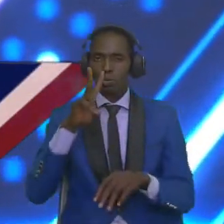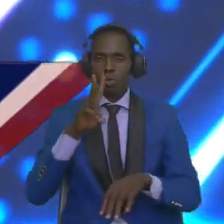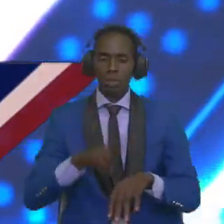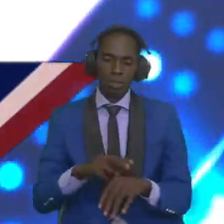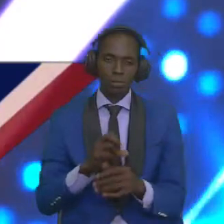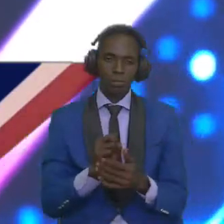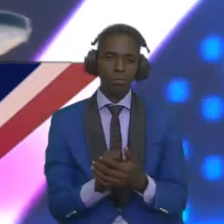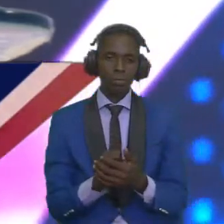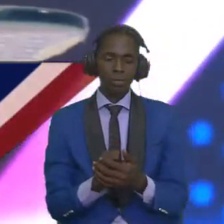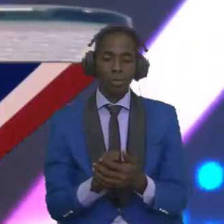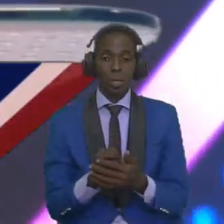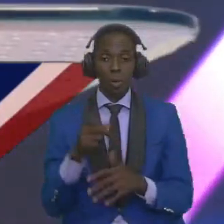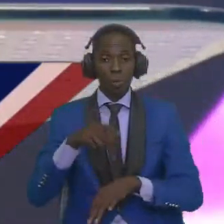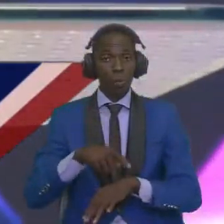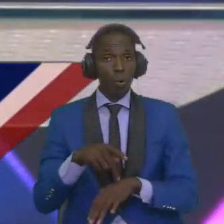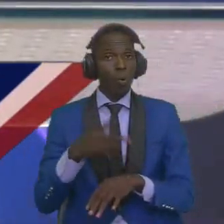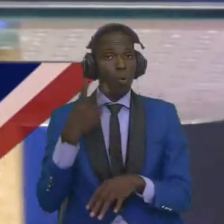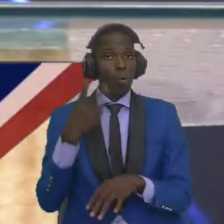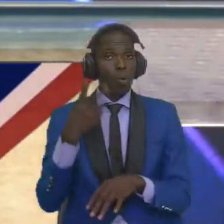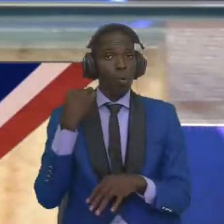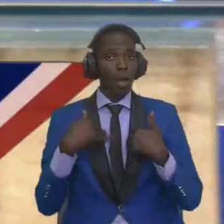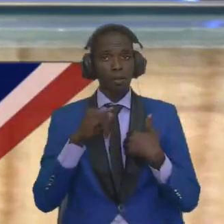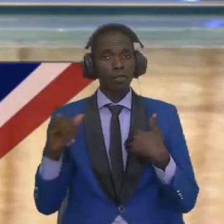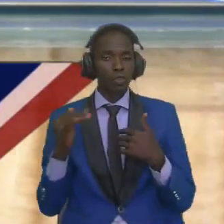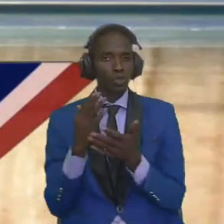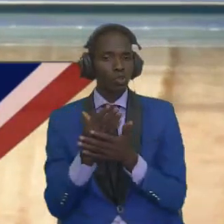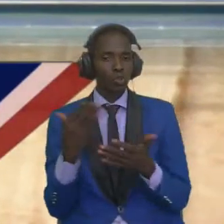the apostle was having